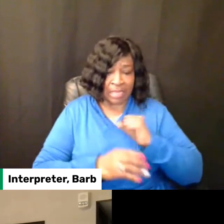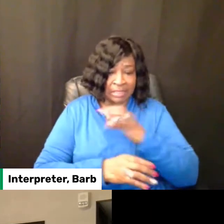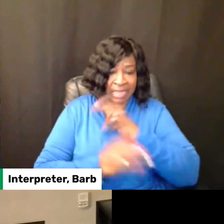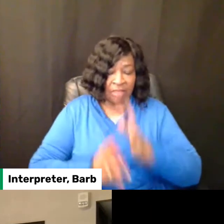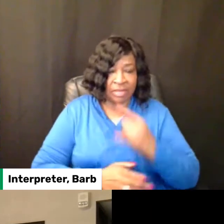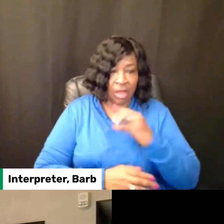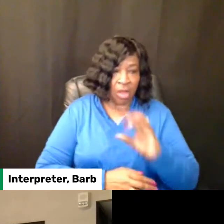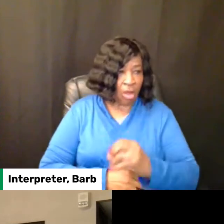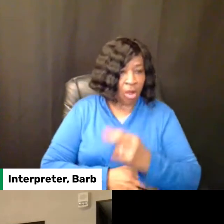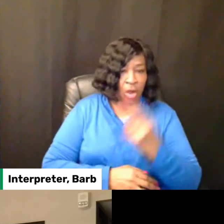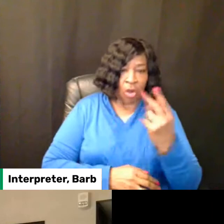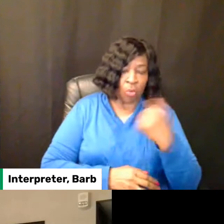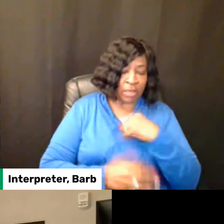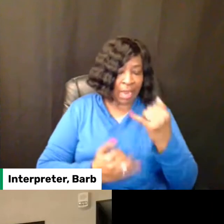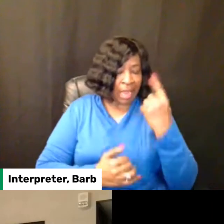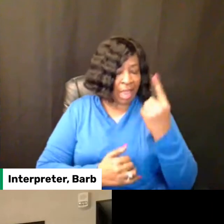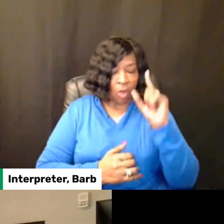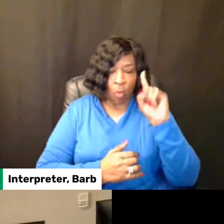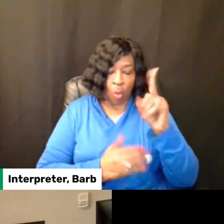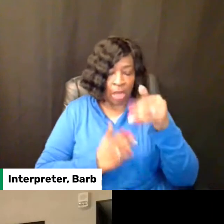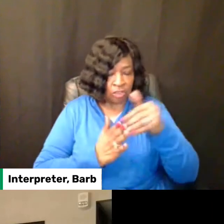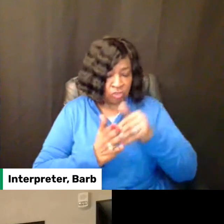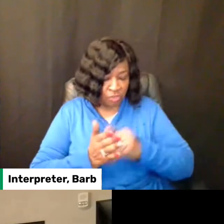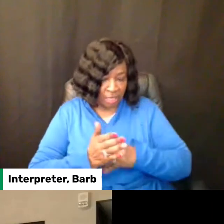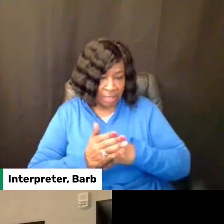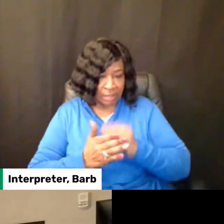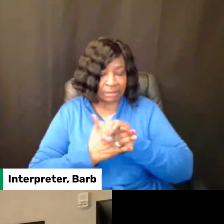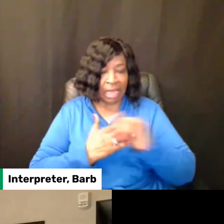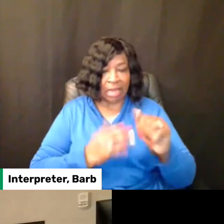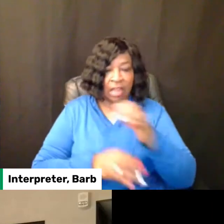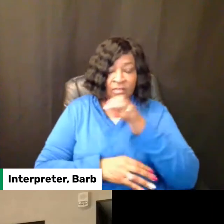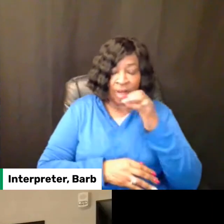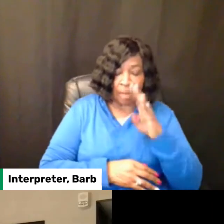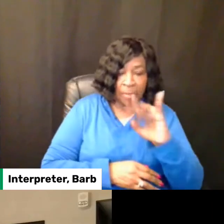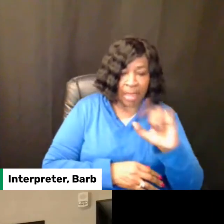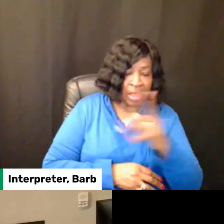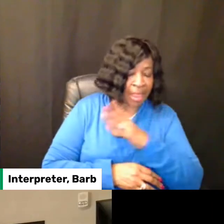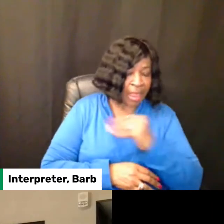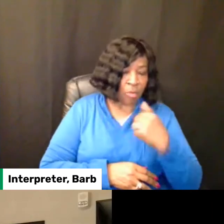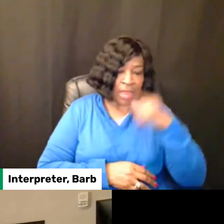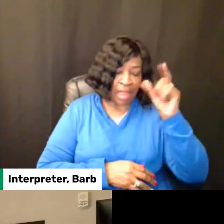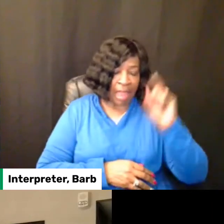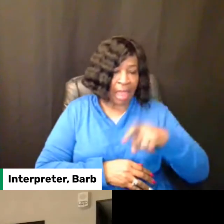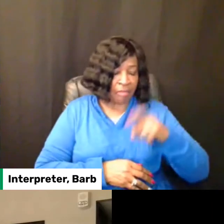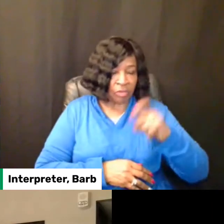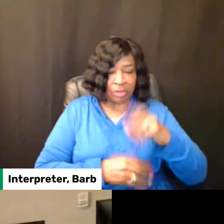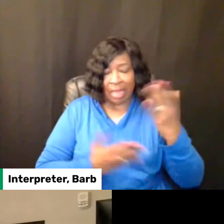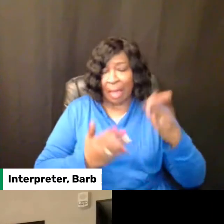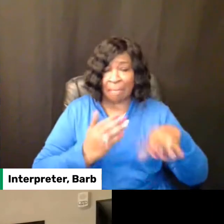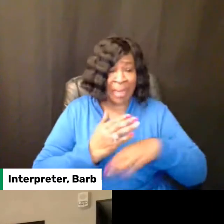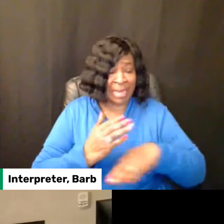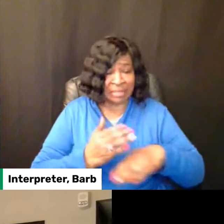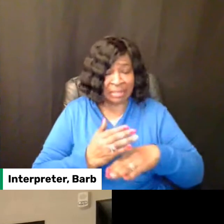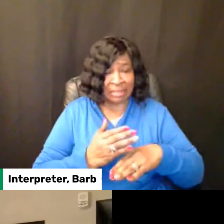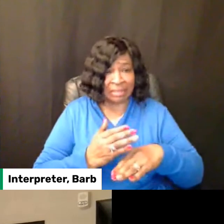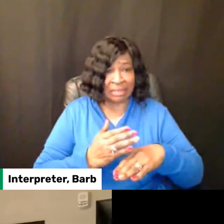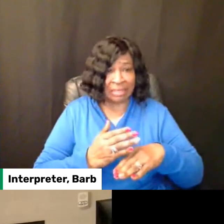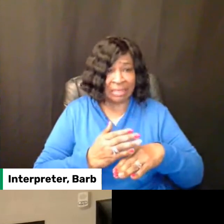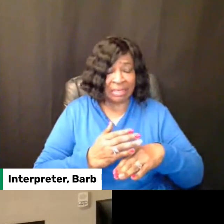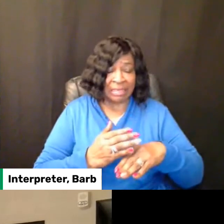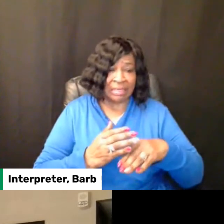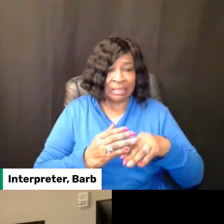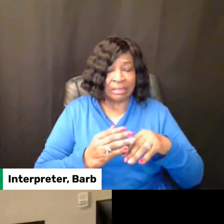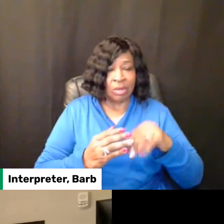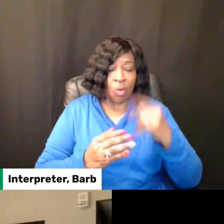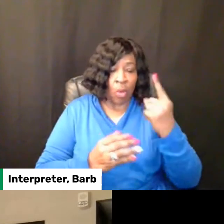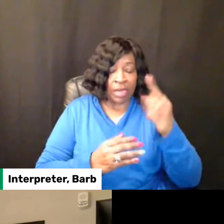now have a $1 trillion farm bill, and we're going to have to, basically signaling one of their approaches is going to